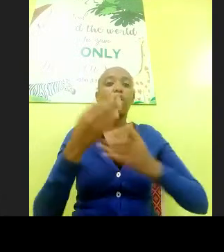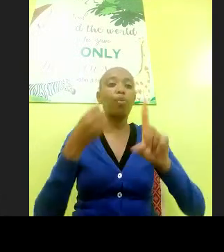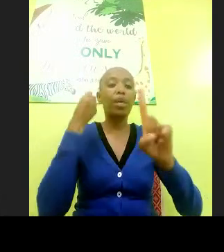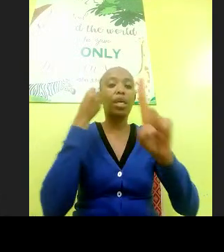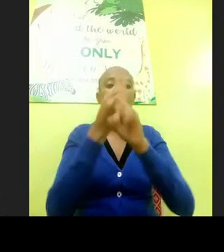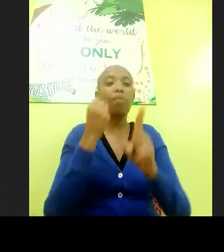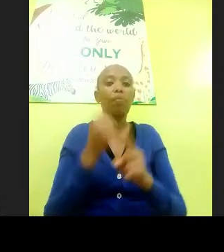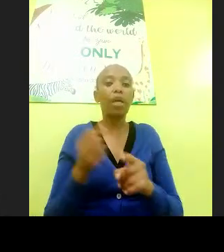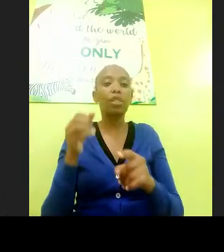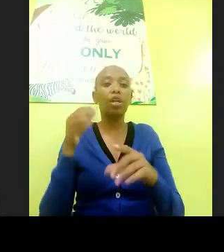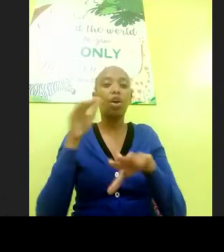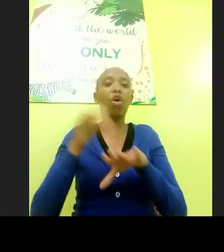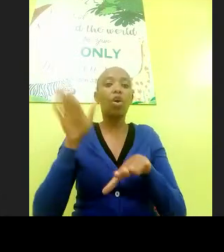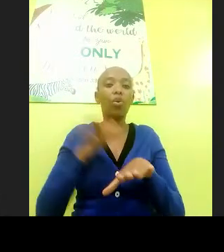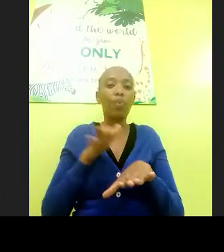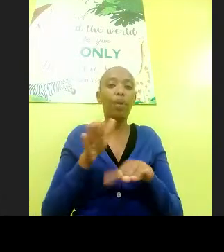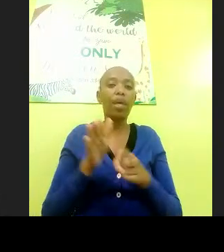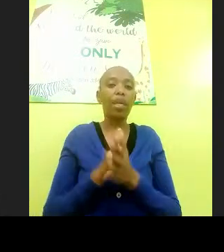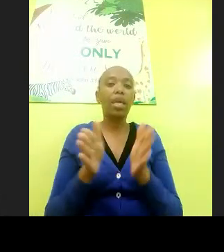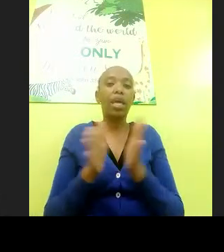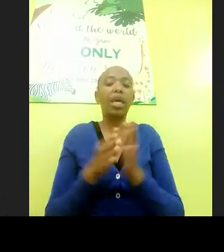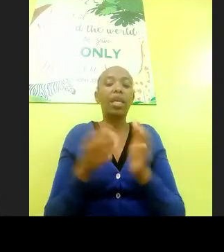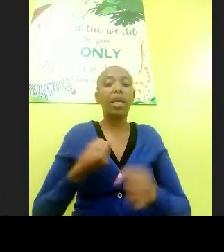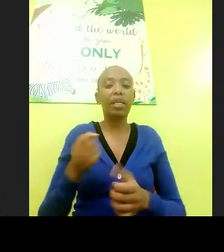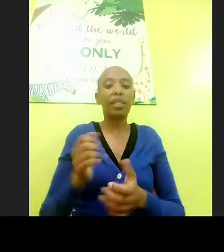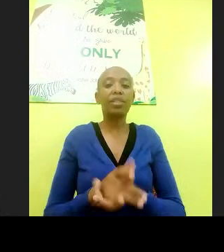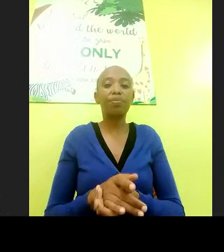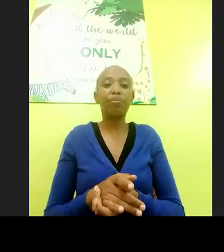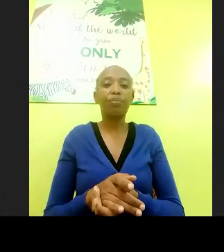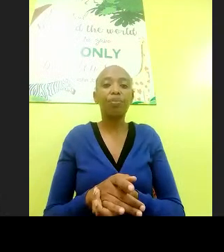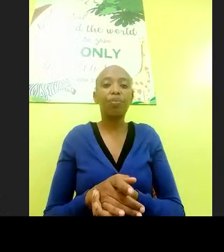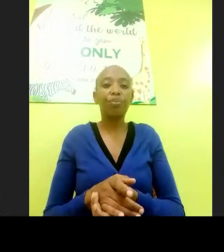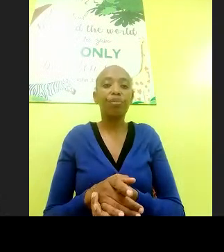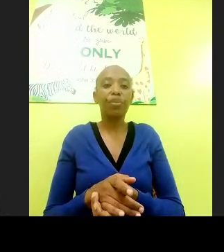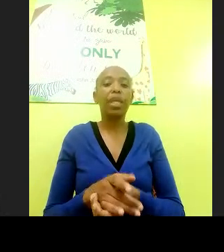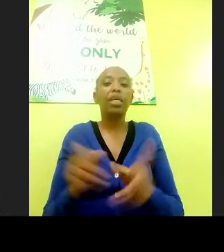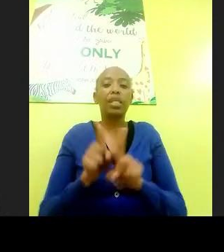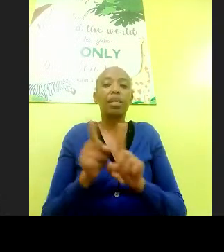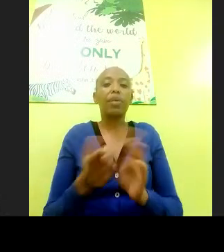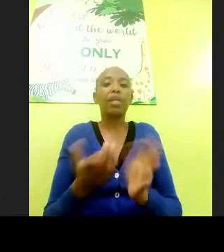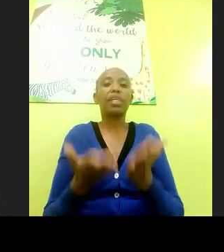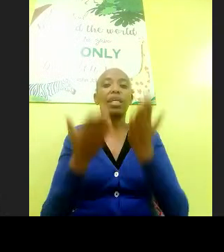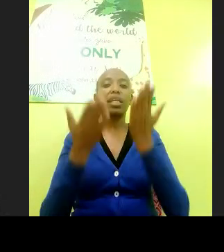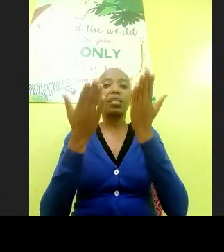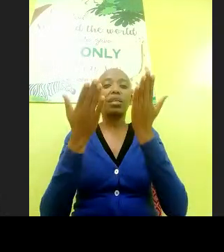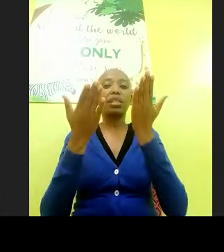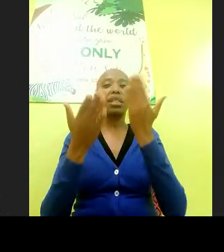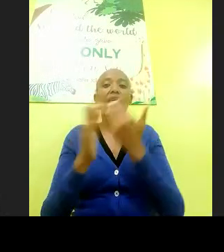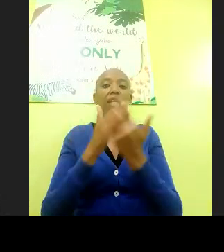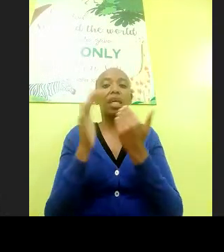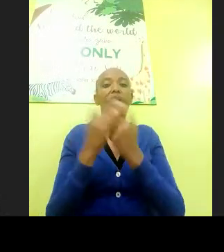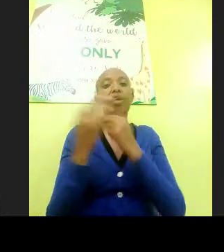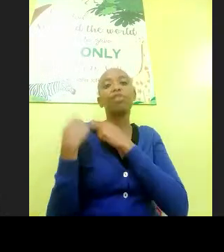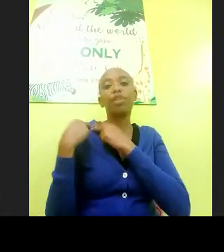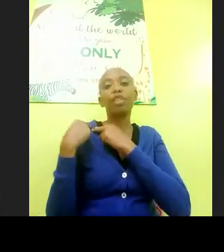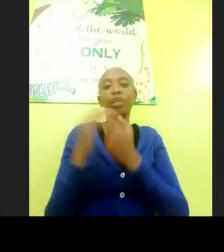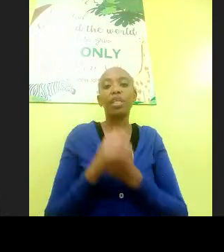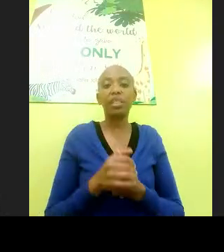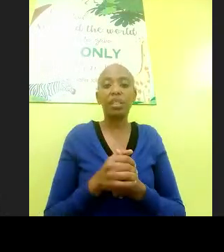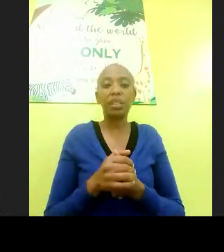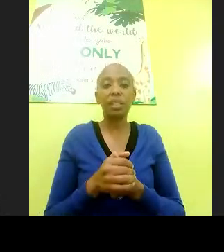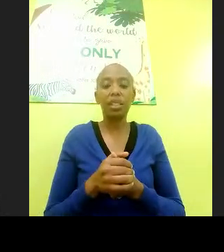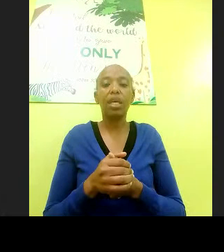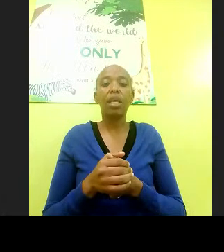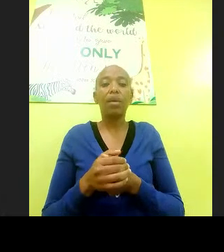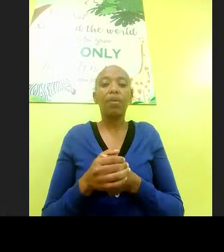on women and girls, and further increasing care responsibilities, reducing